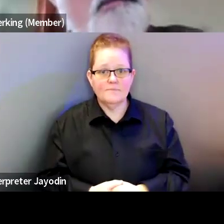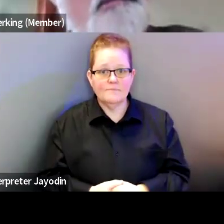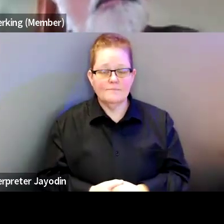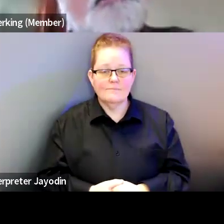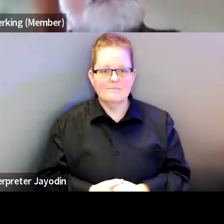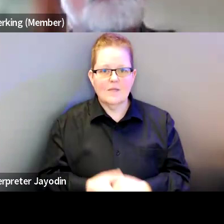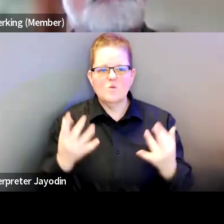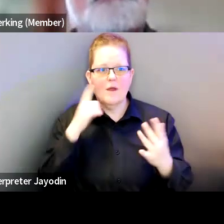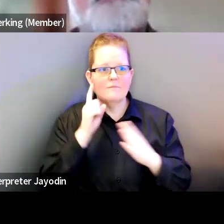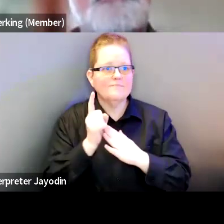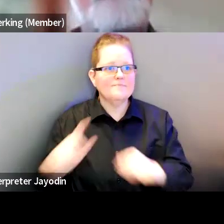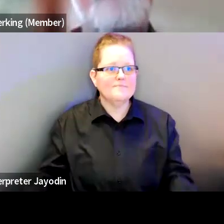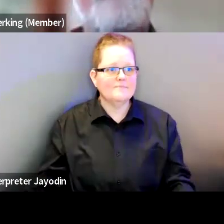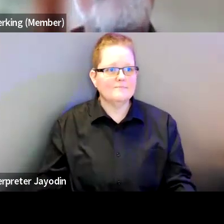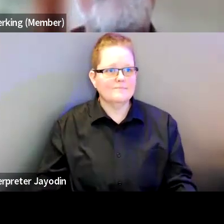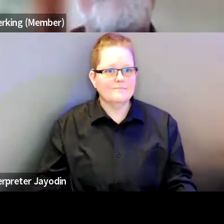seconds.